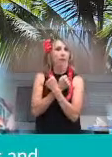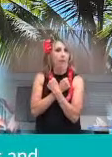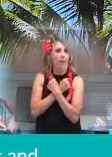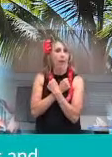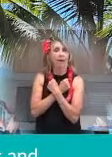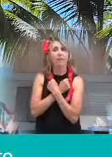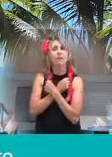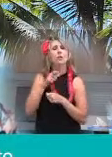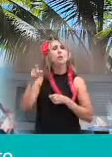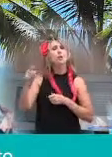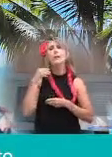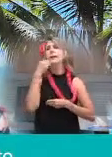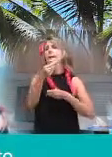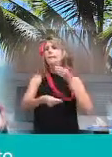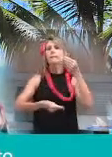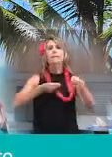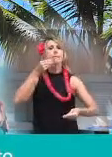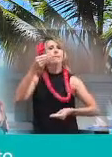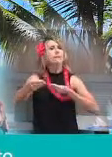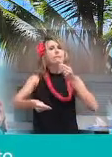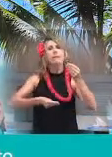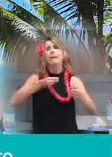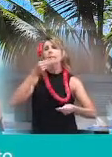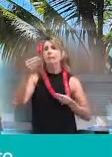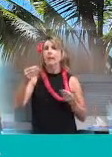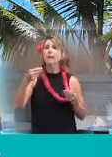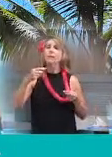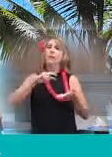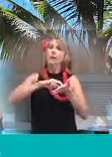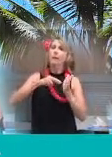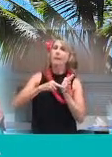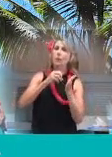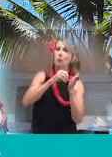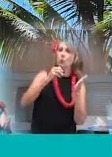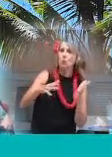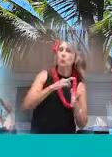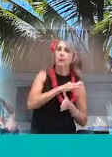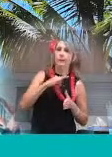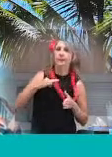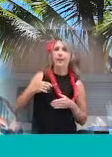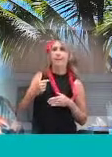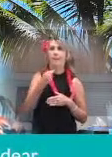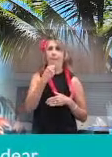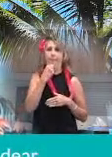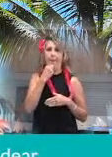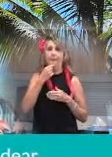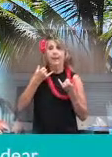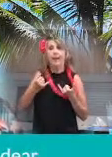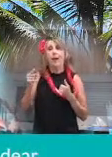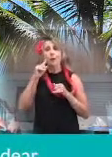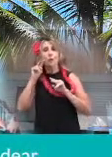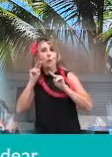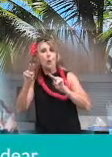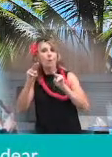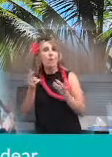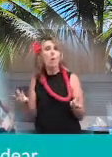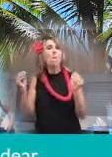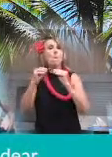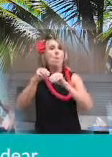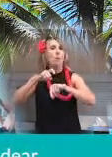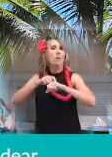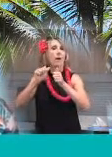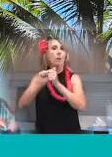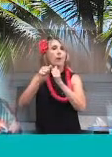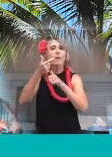missed by students and staff alike. Lana looks forward to spending more time with her grandchildren and with the ones that she holds